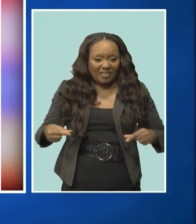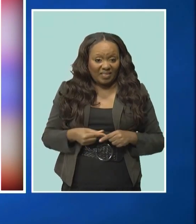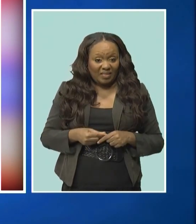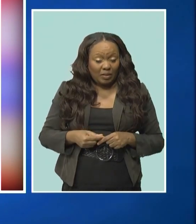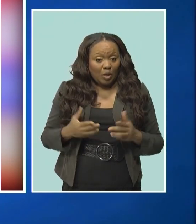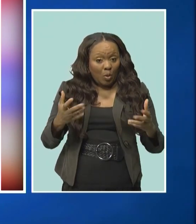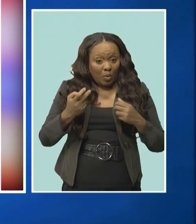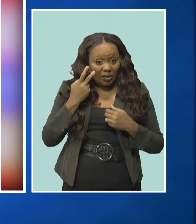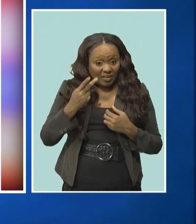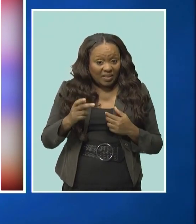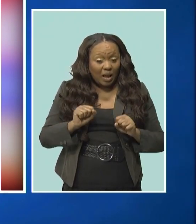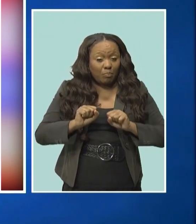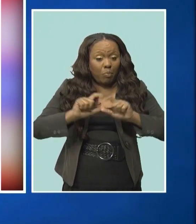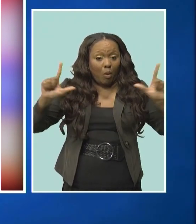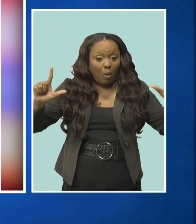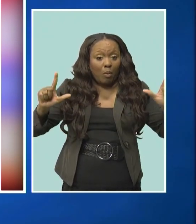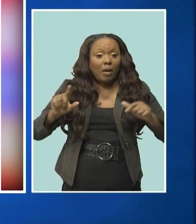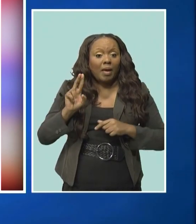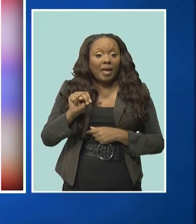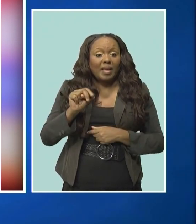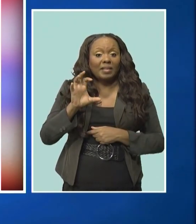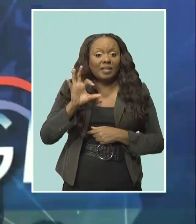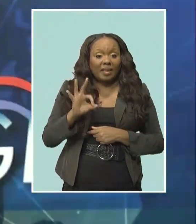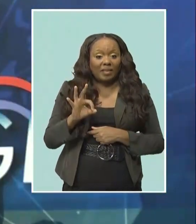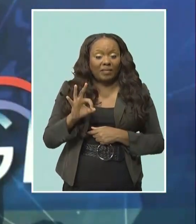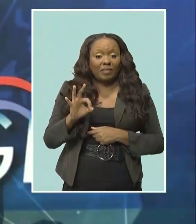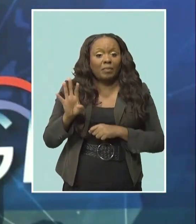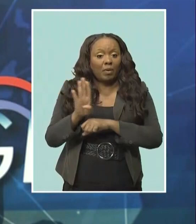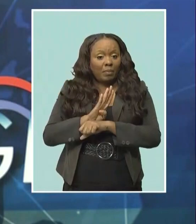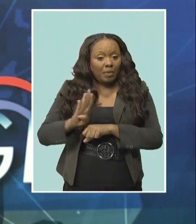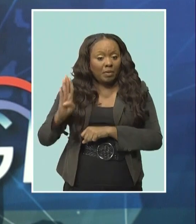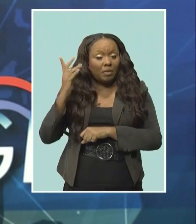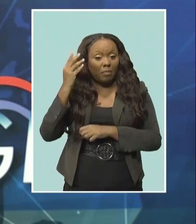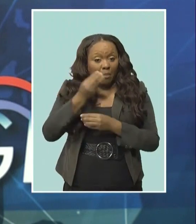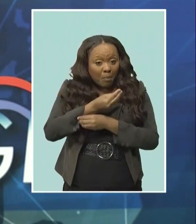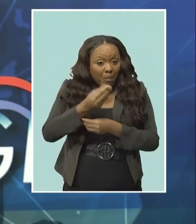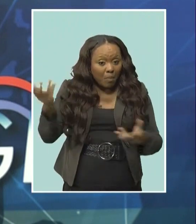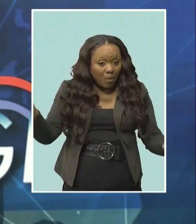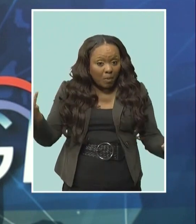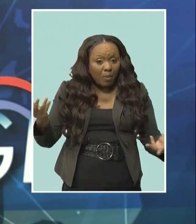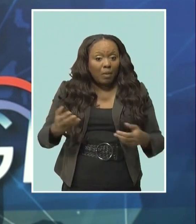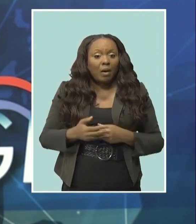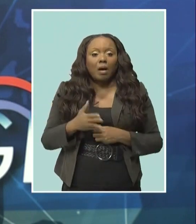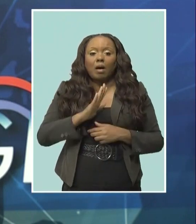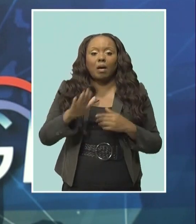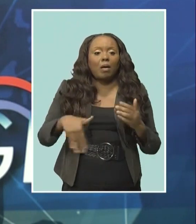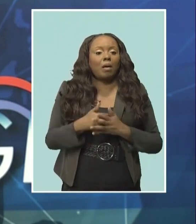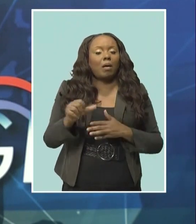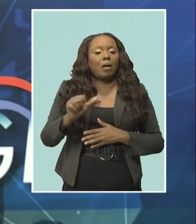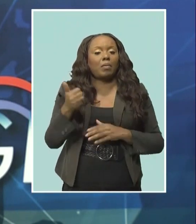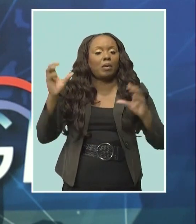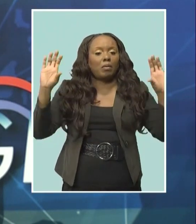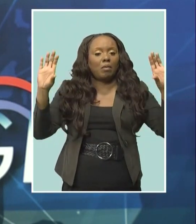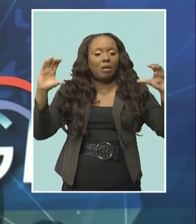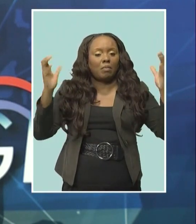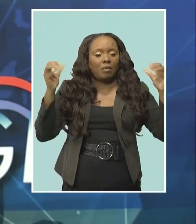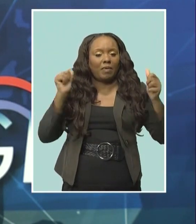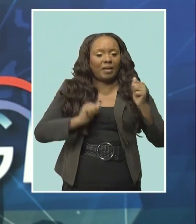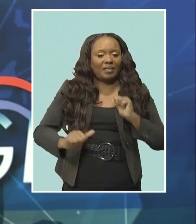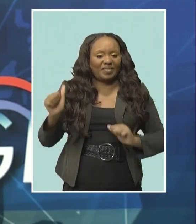on to their social media pages, the NCF Barbados, for information on the Scotiabank Junior Monarch competition and all other crop